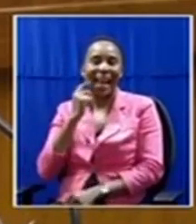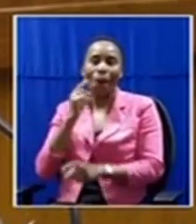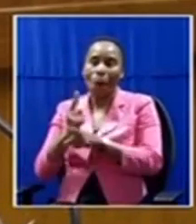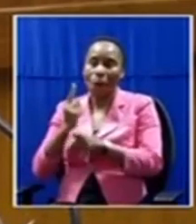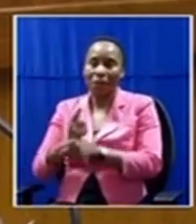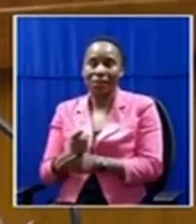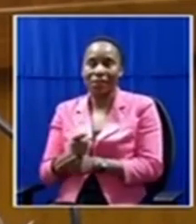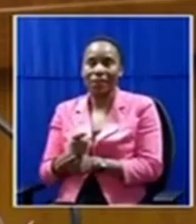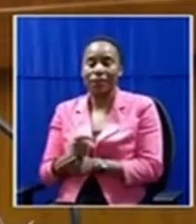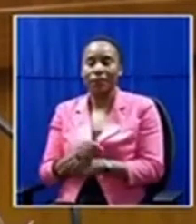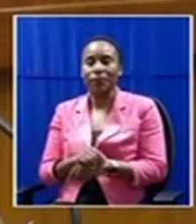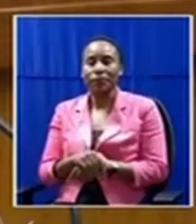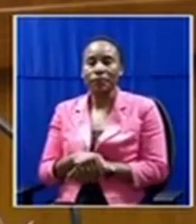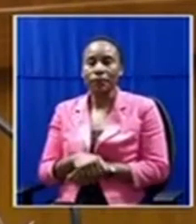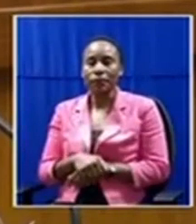times.